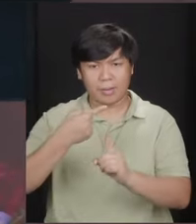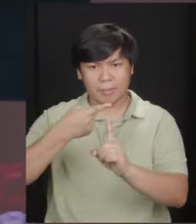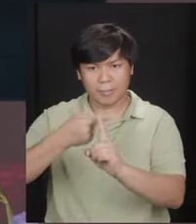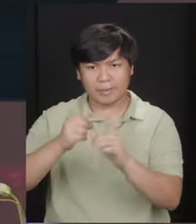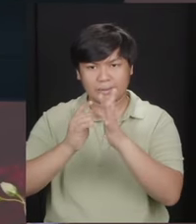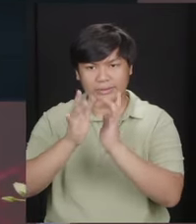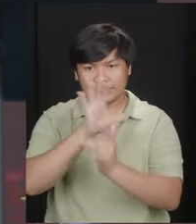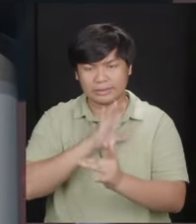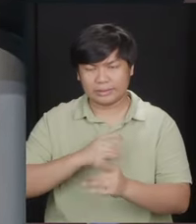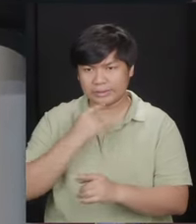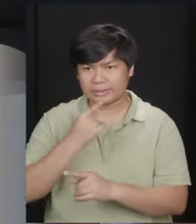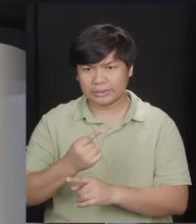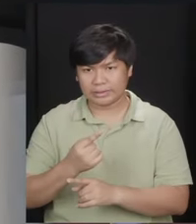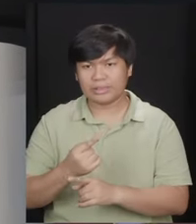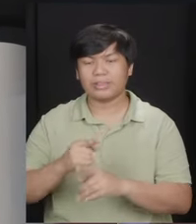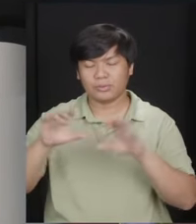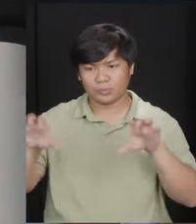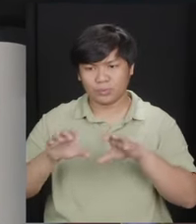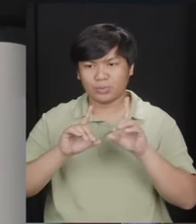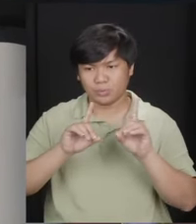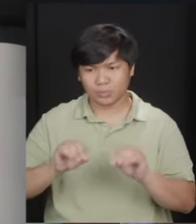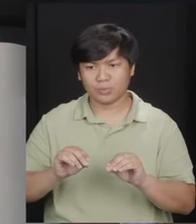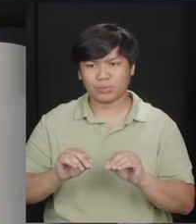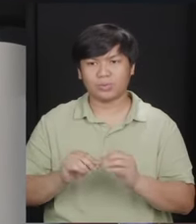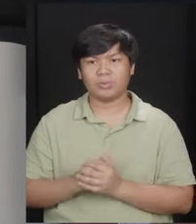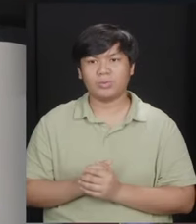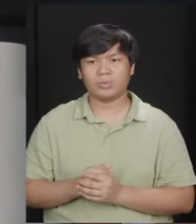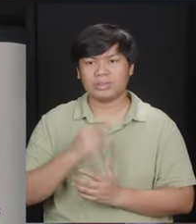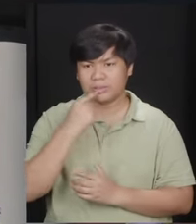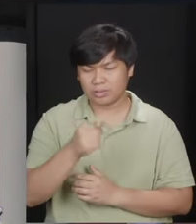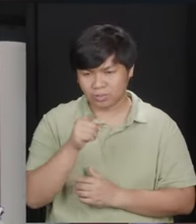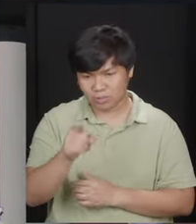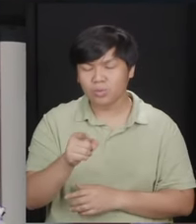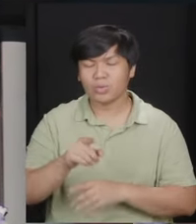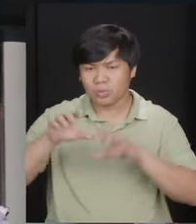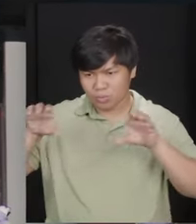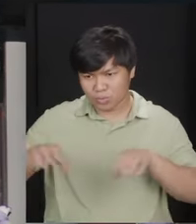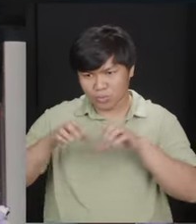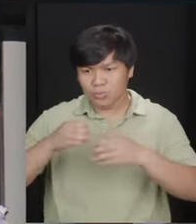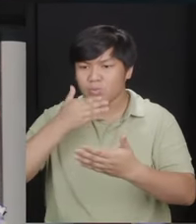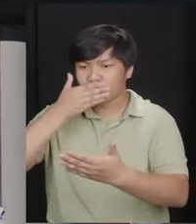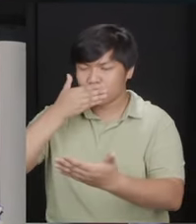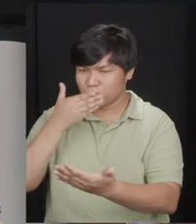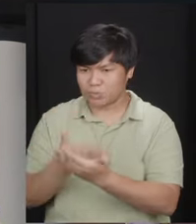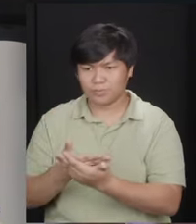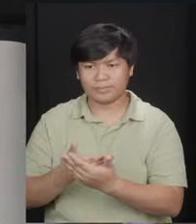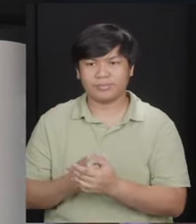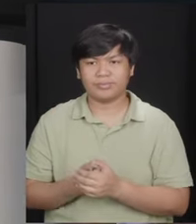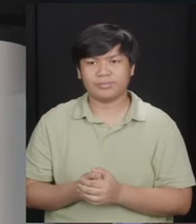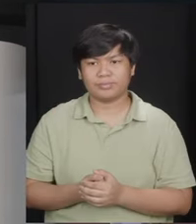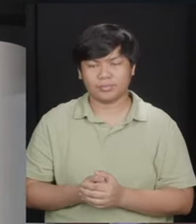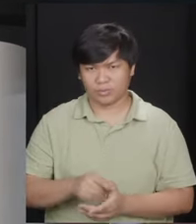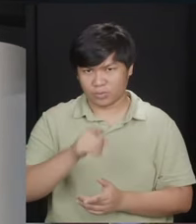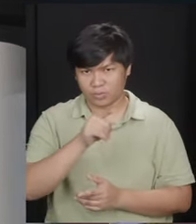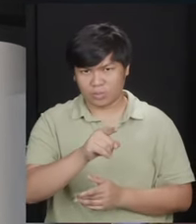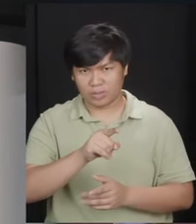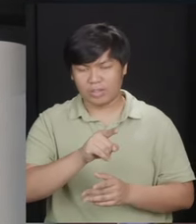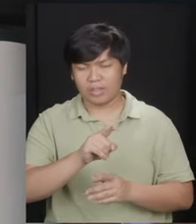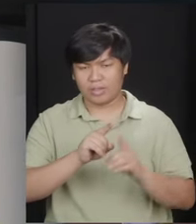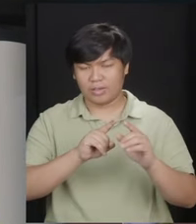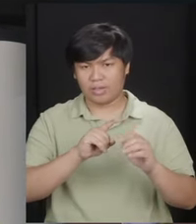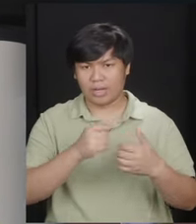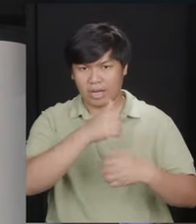of Jesus is proactive. It tells you do good. So one is do not. The other